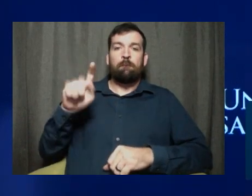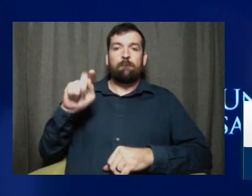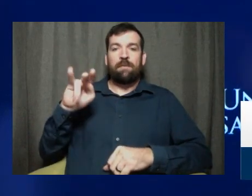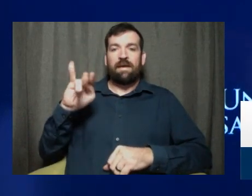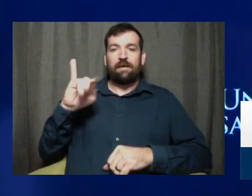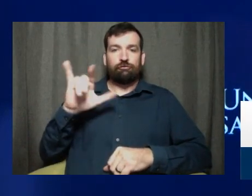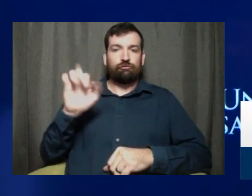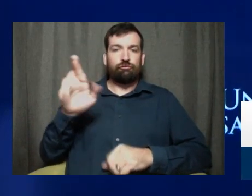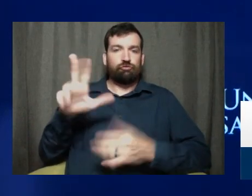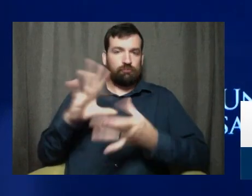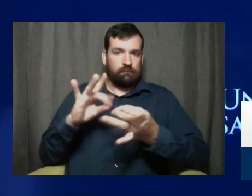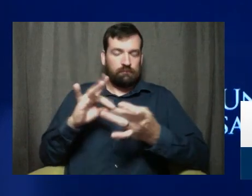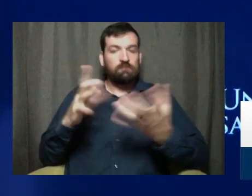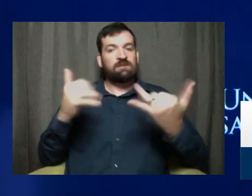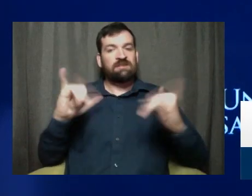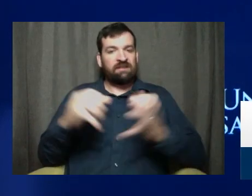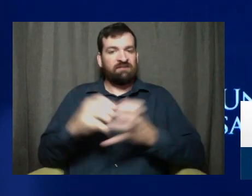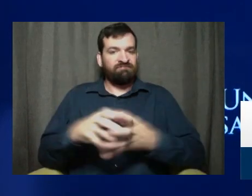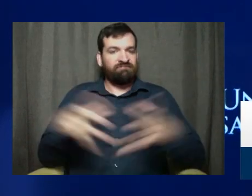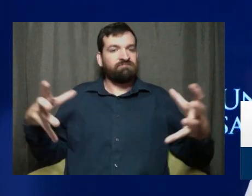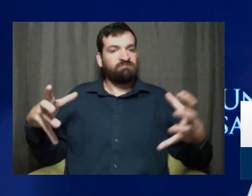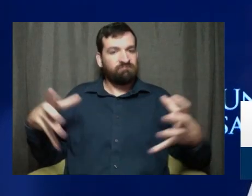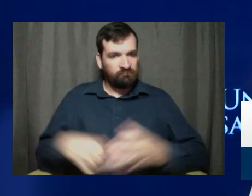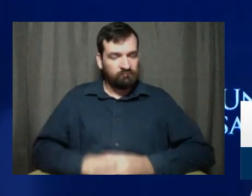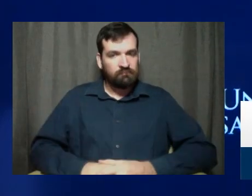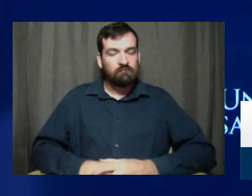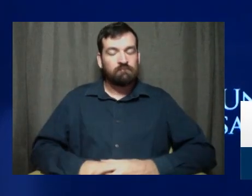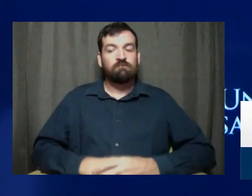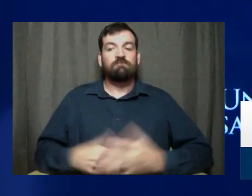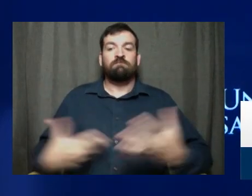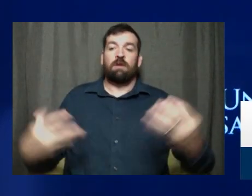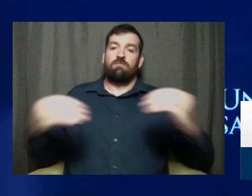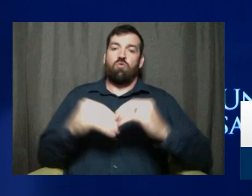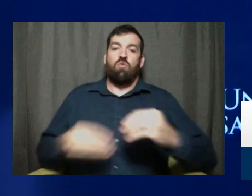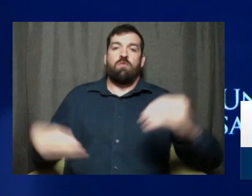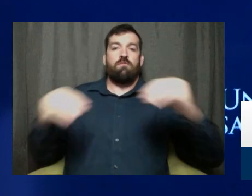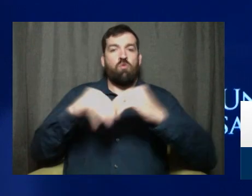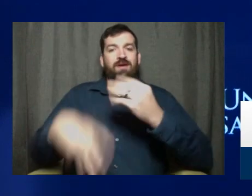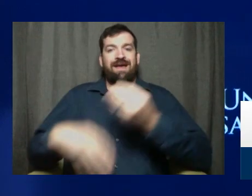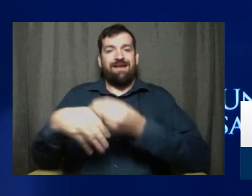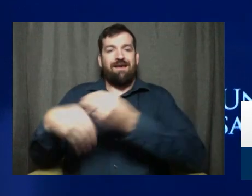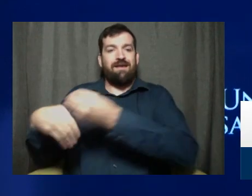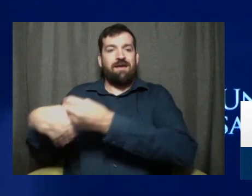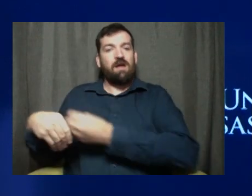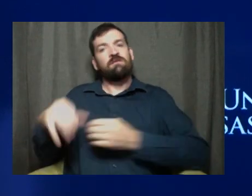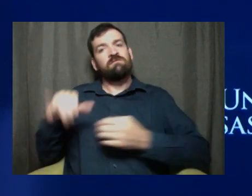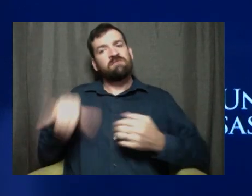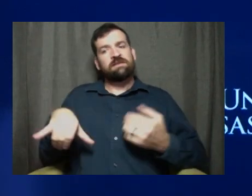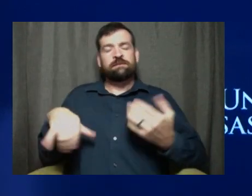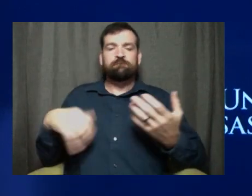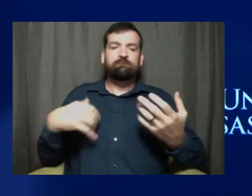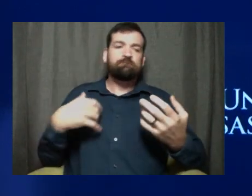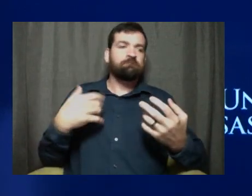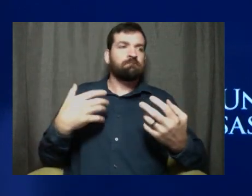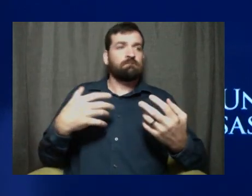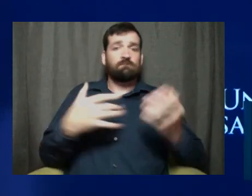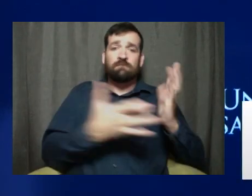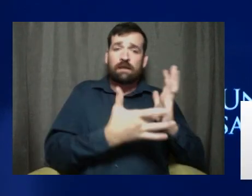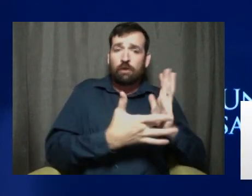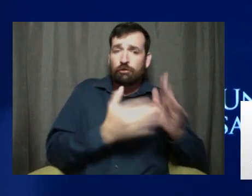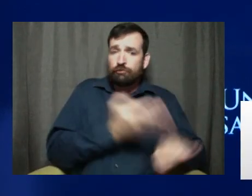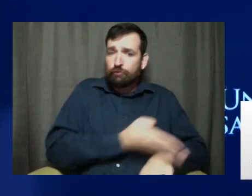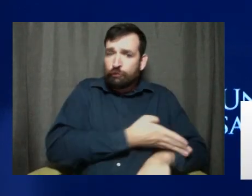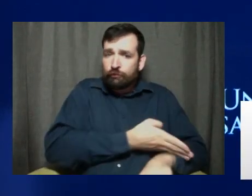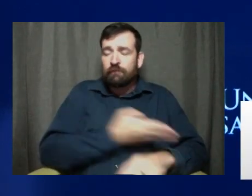has continued to grow and add more things. And of course, that's kind of a combination of technology and testing. I think